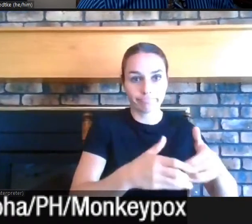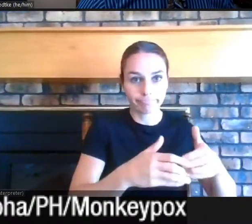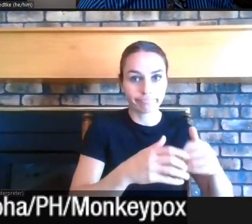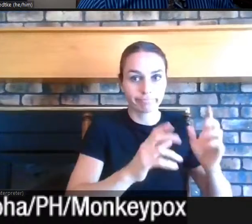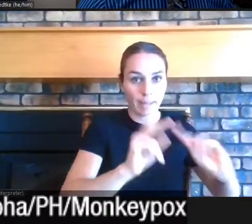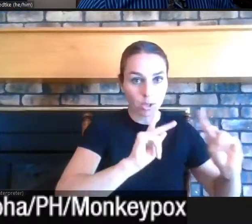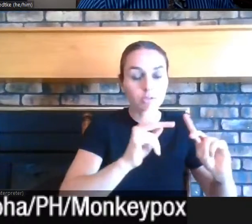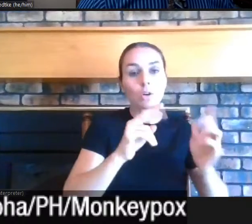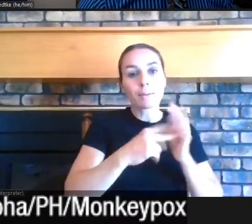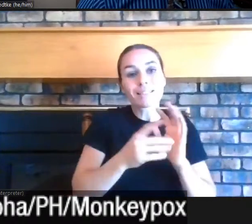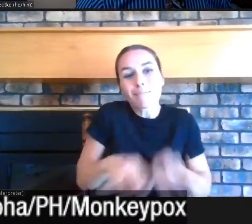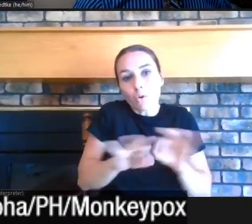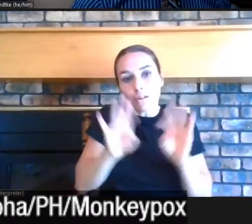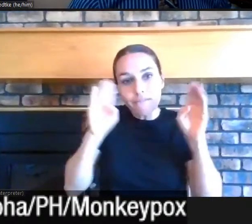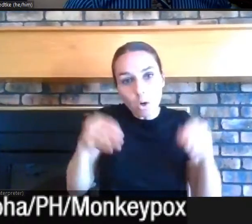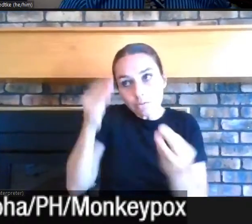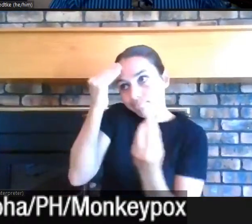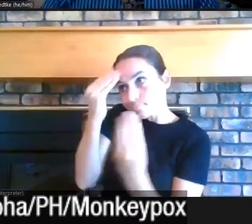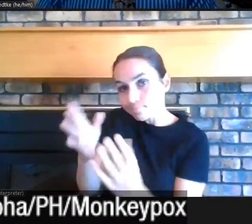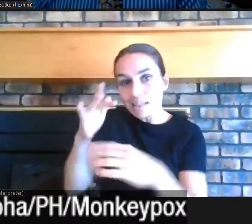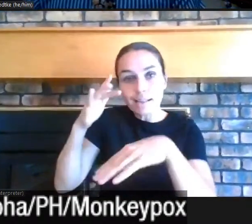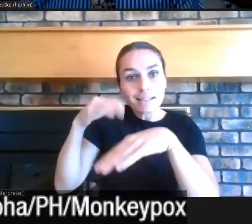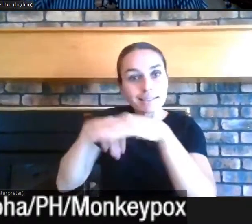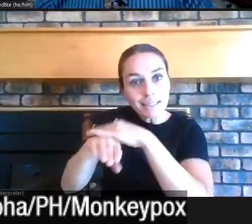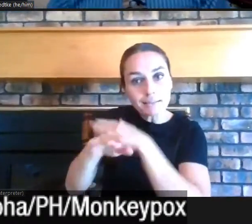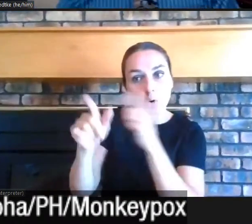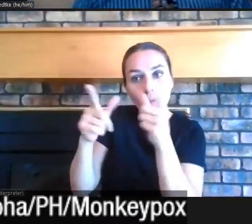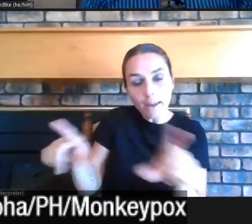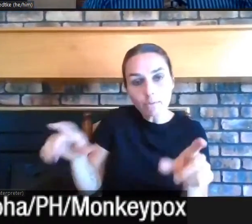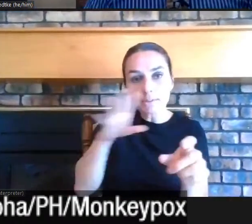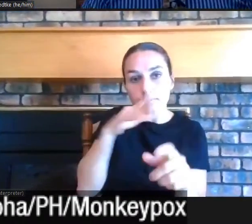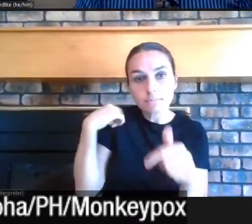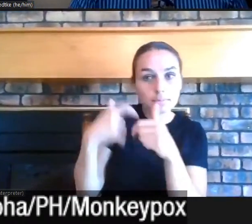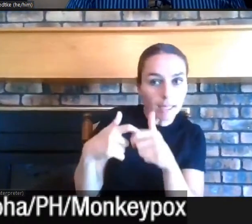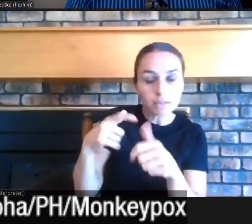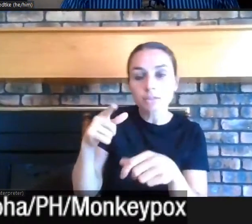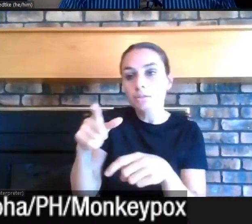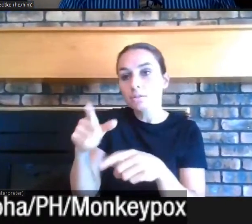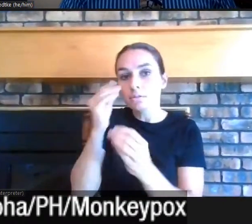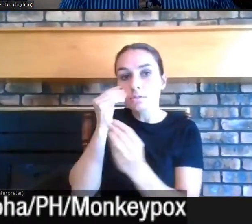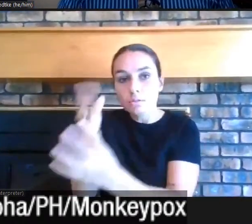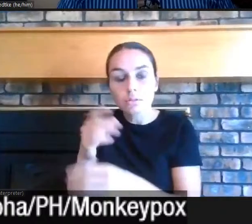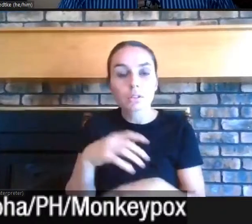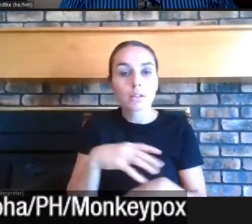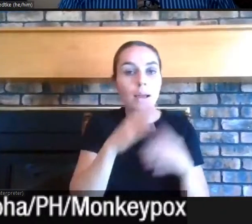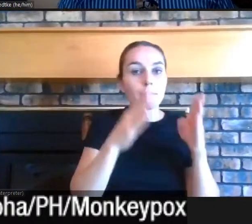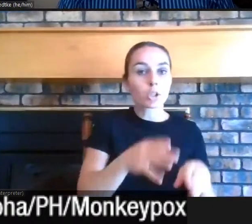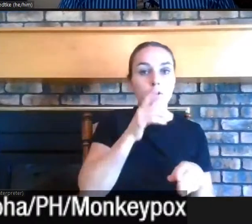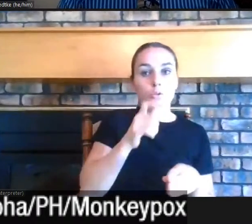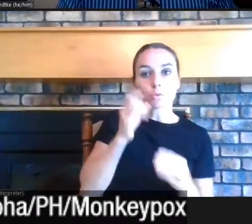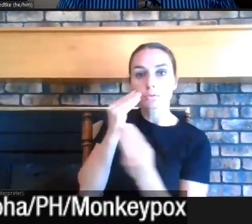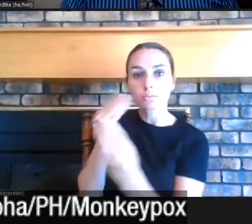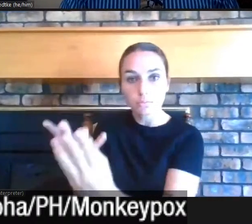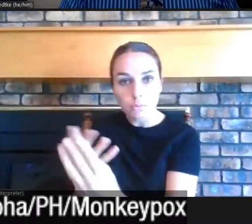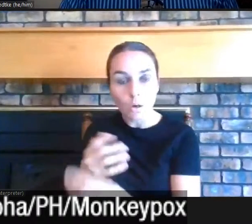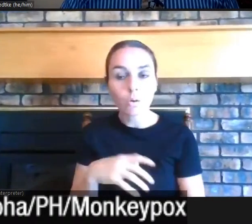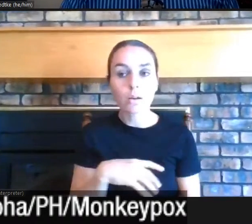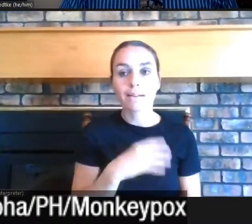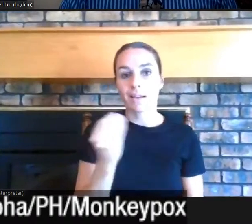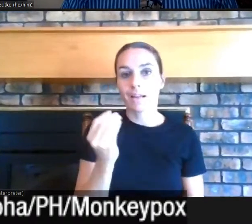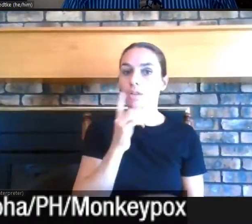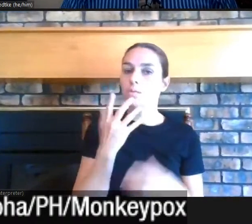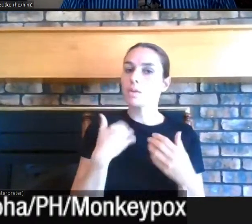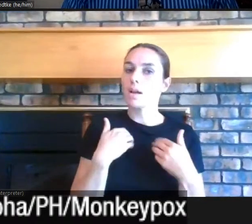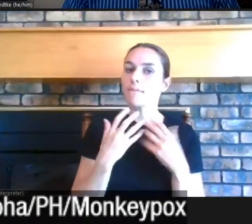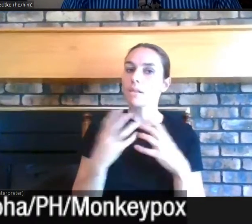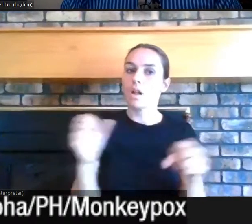that's accessible by language, by the person delivering the information geographically, and we have a lot of work to do.